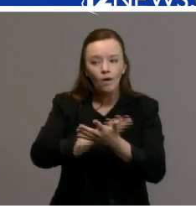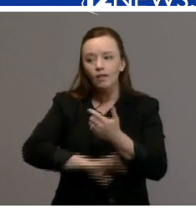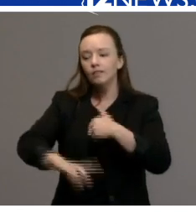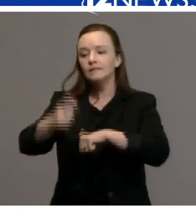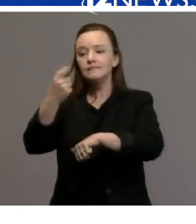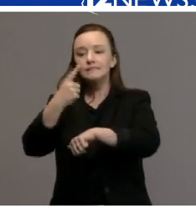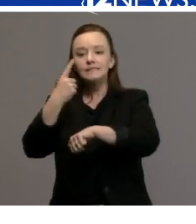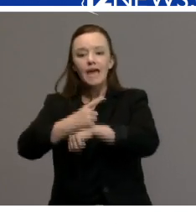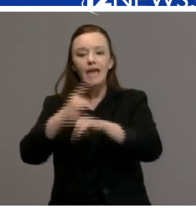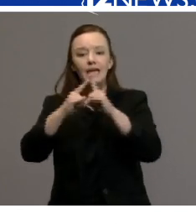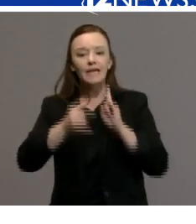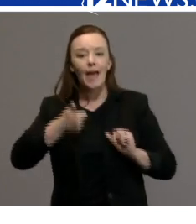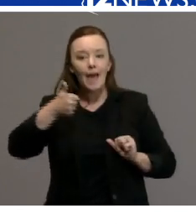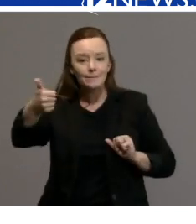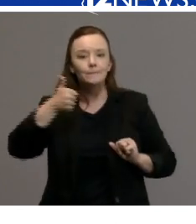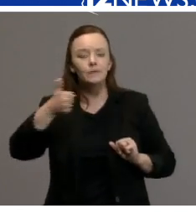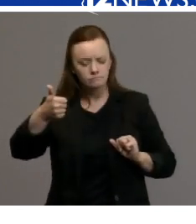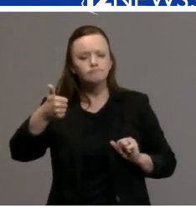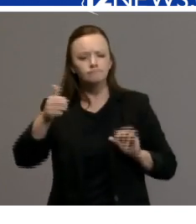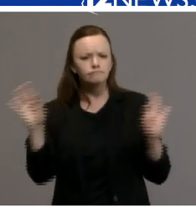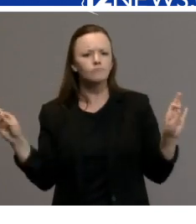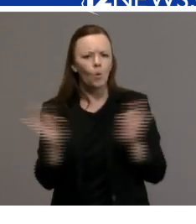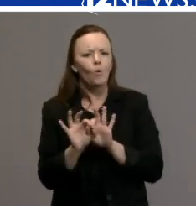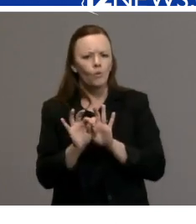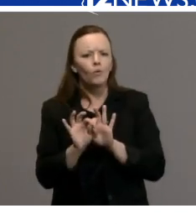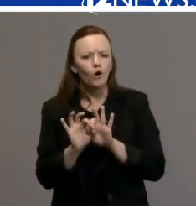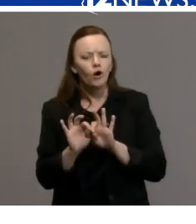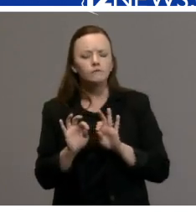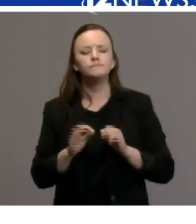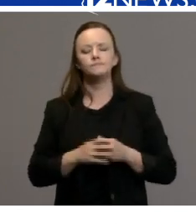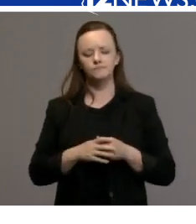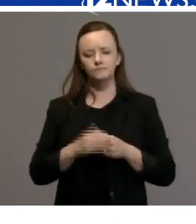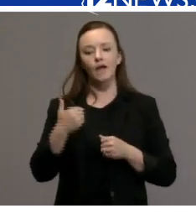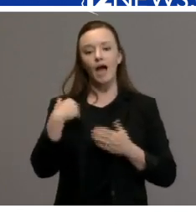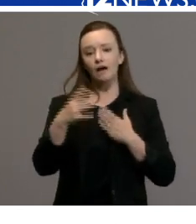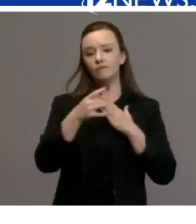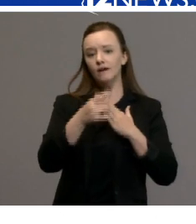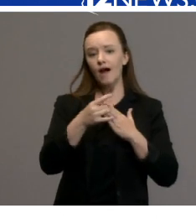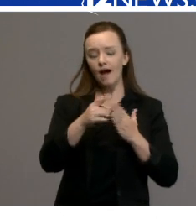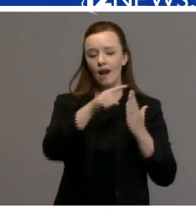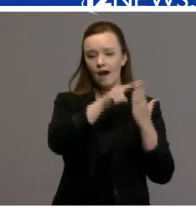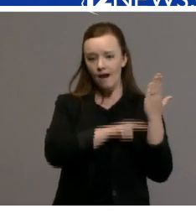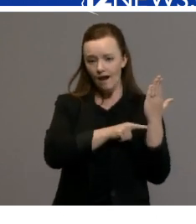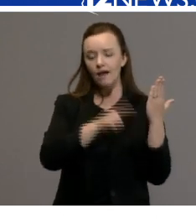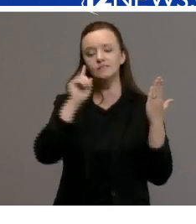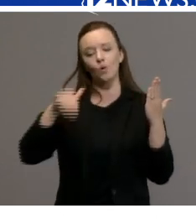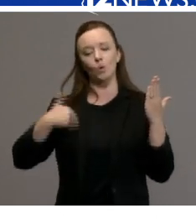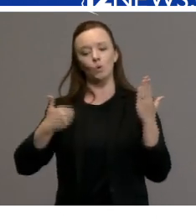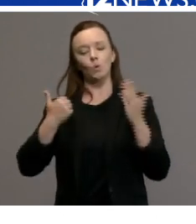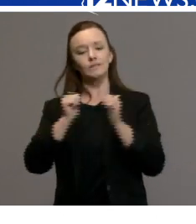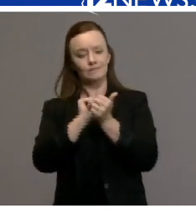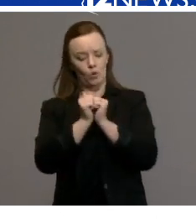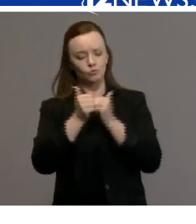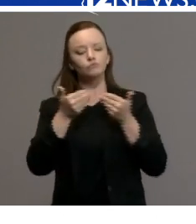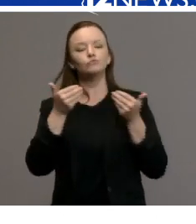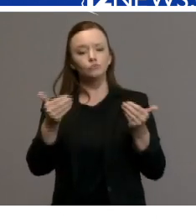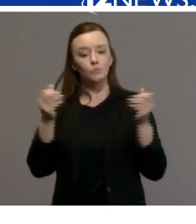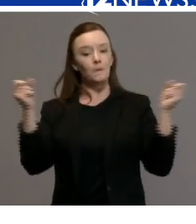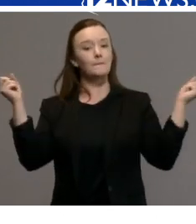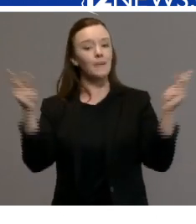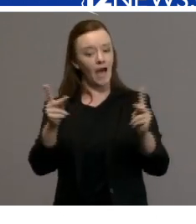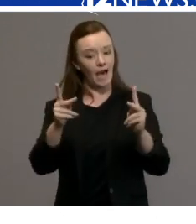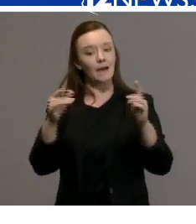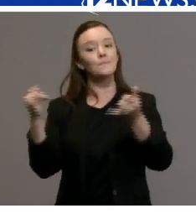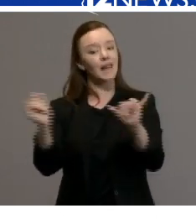provide clarity here. There is guidance to allow youth sports to resume safely and responsibly, so please feel